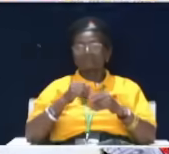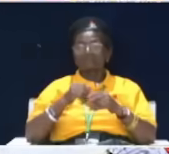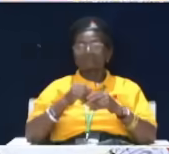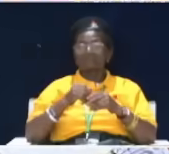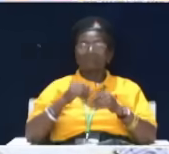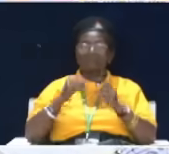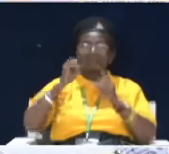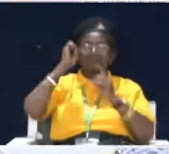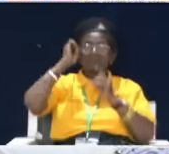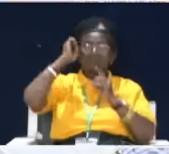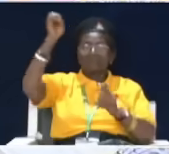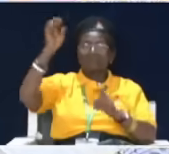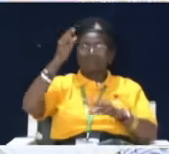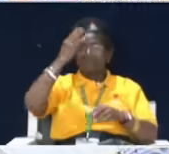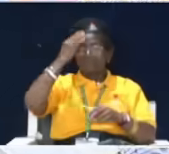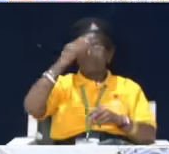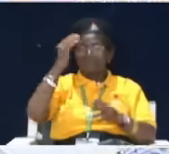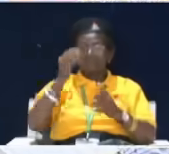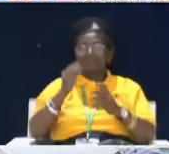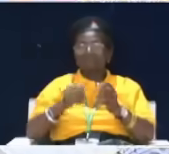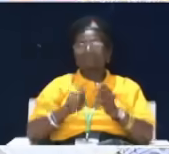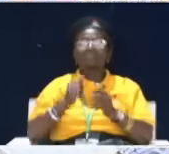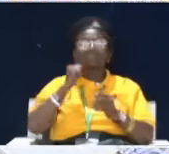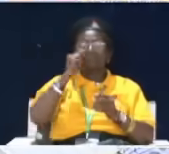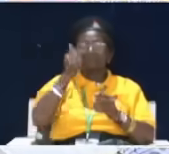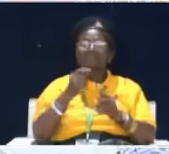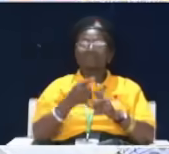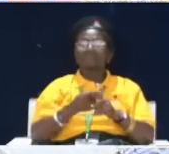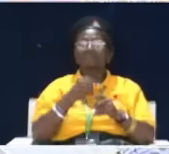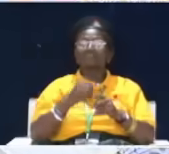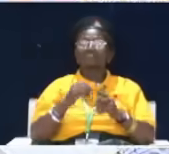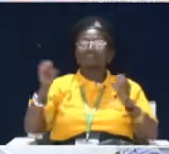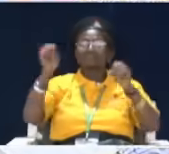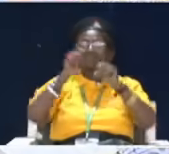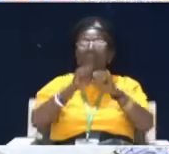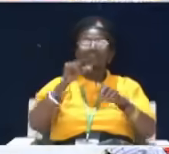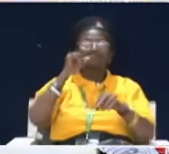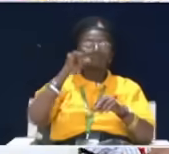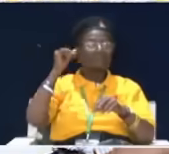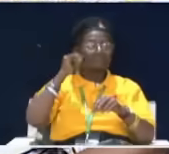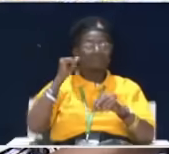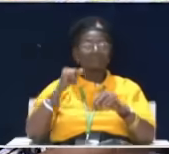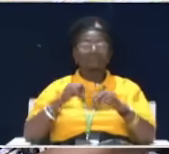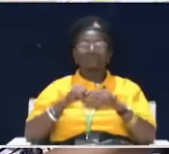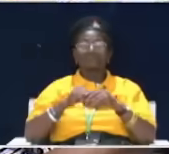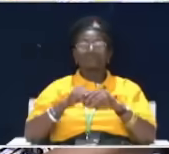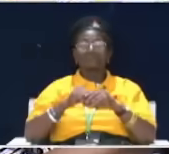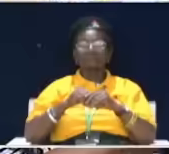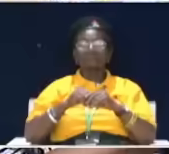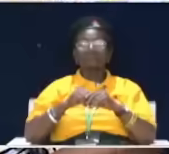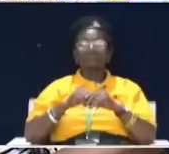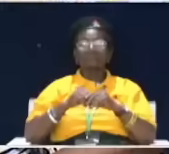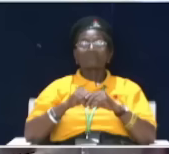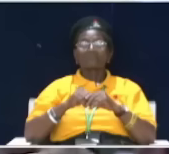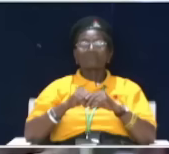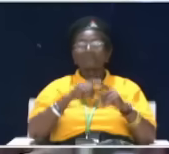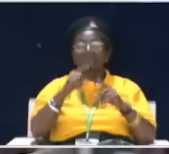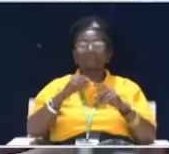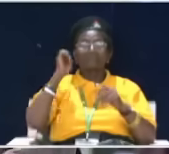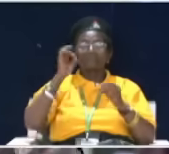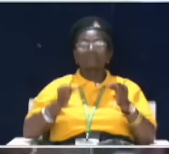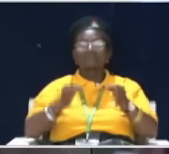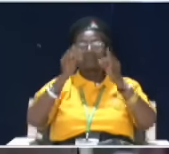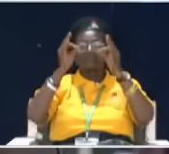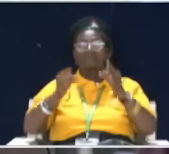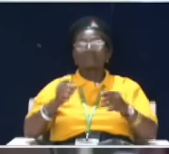He knows tomorrow from even yesterday. Oh ma ola, lata nagan. When he decided